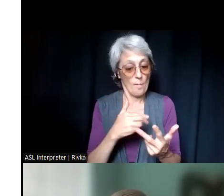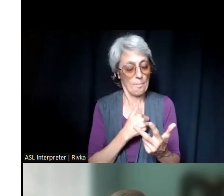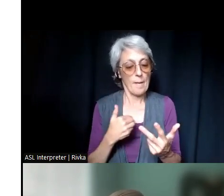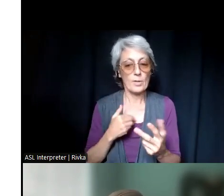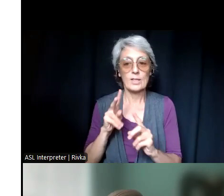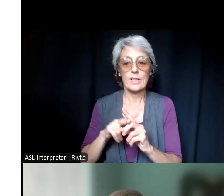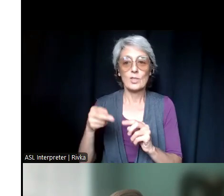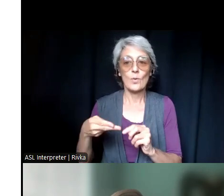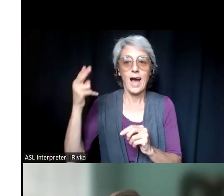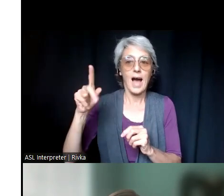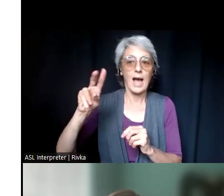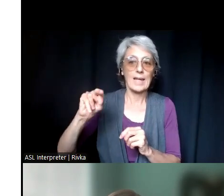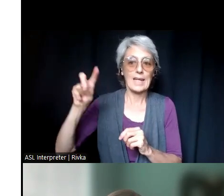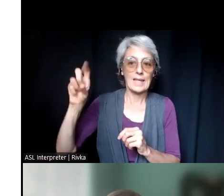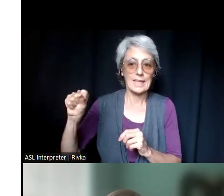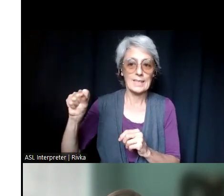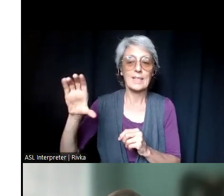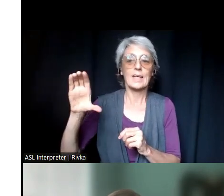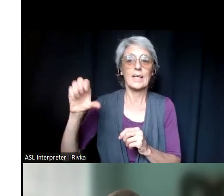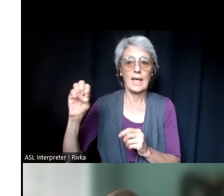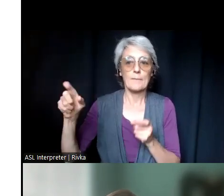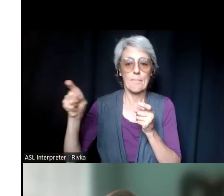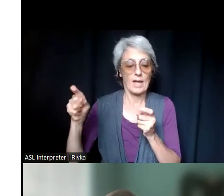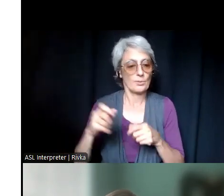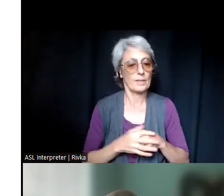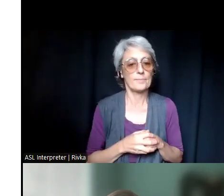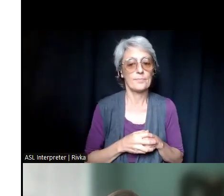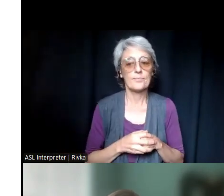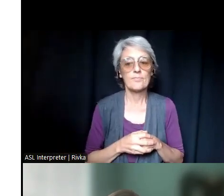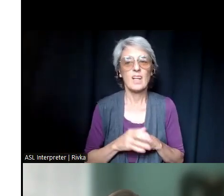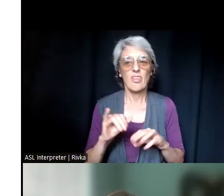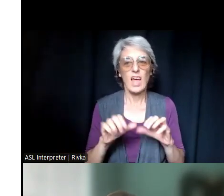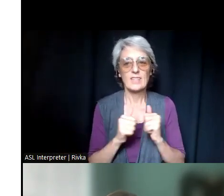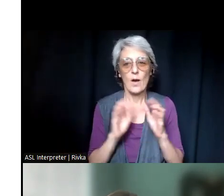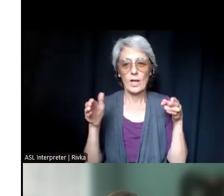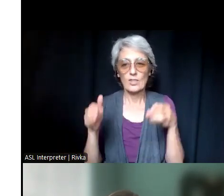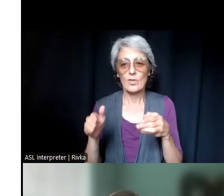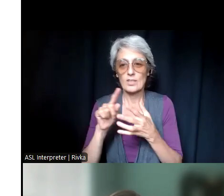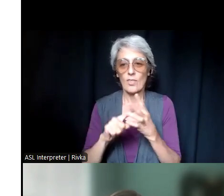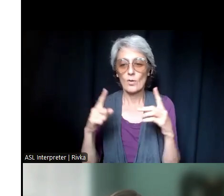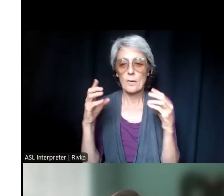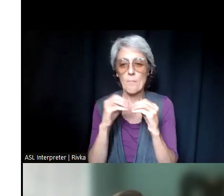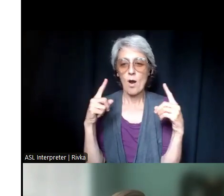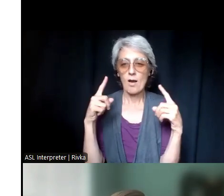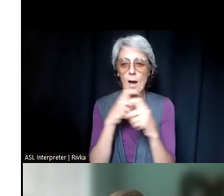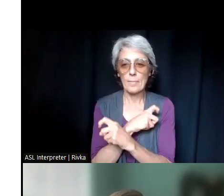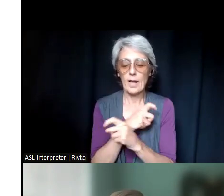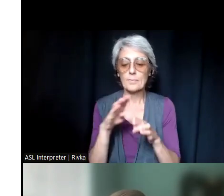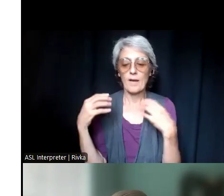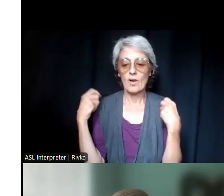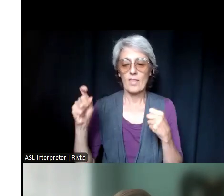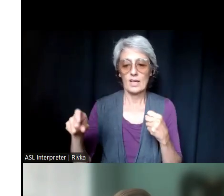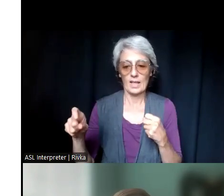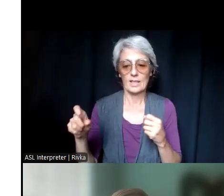management. And that's kind of our way of addressing those more complex behavioral health needs and just having a higher level of